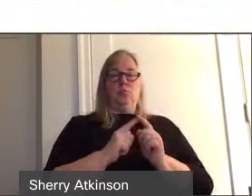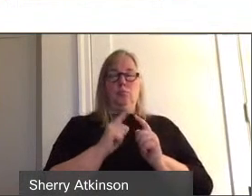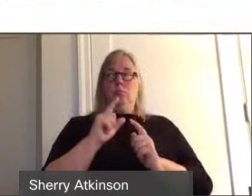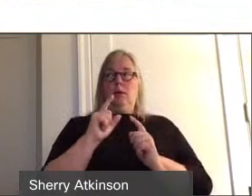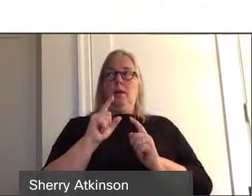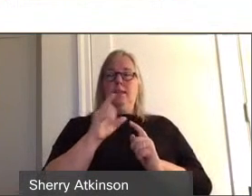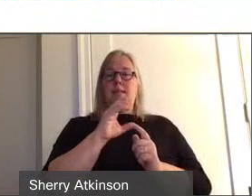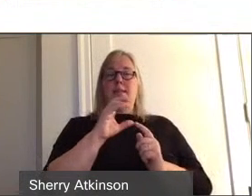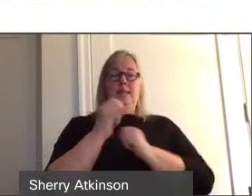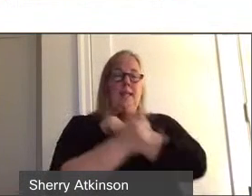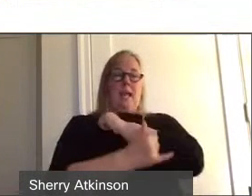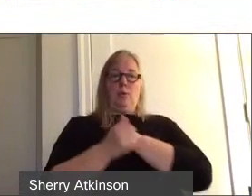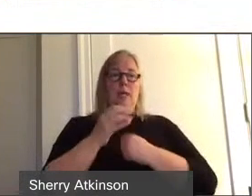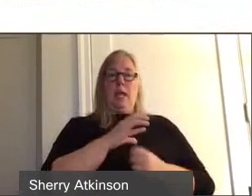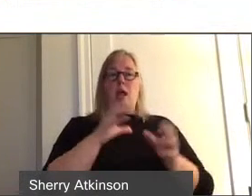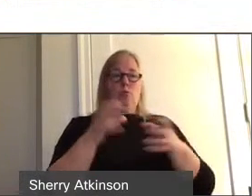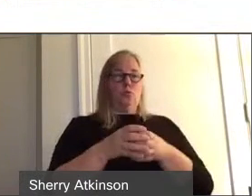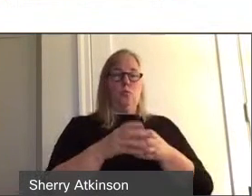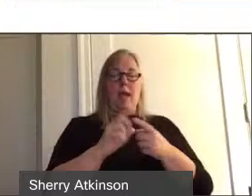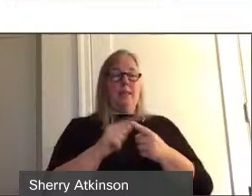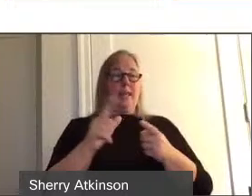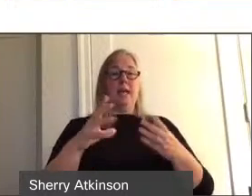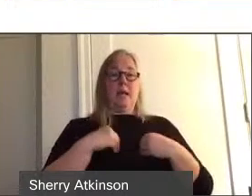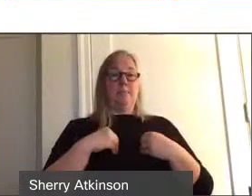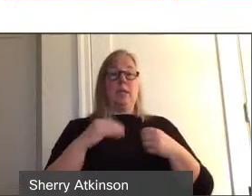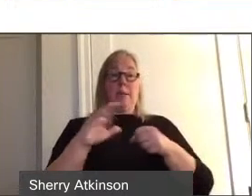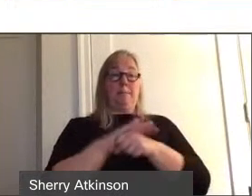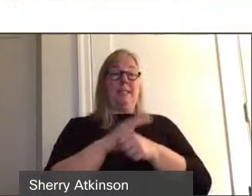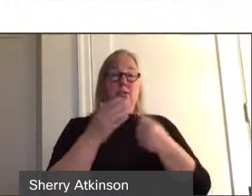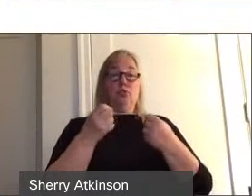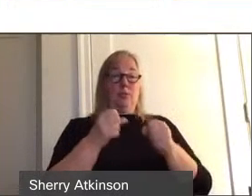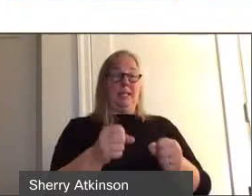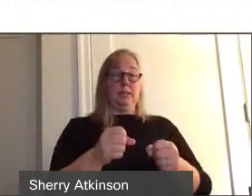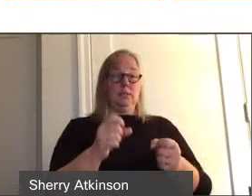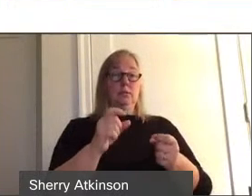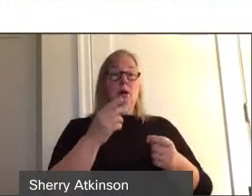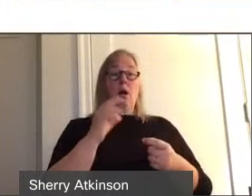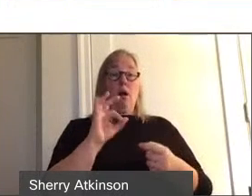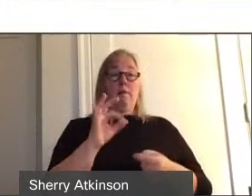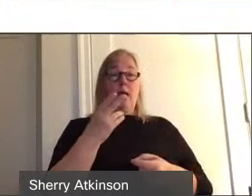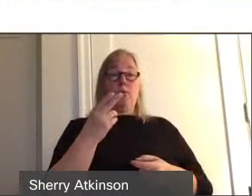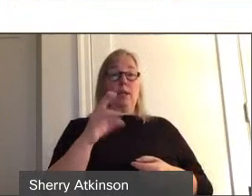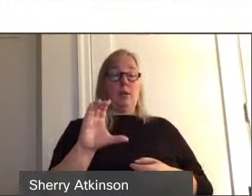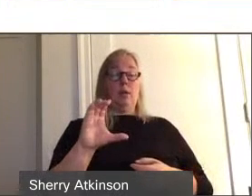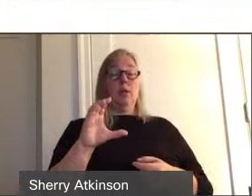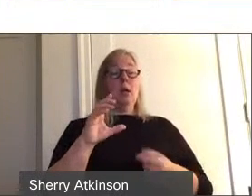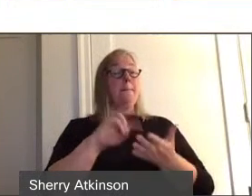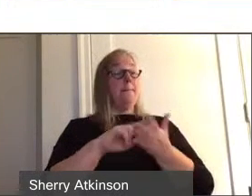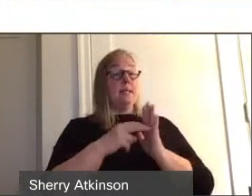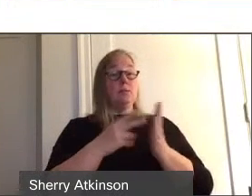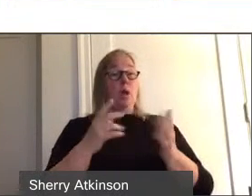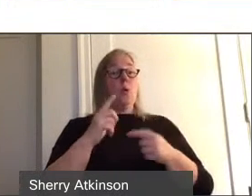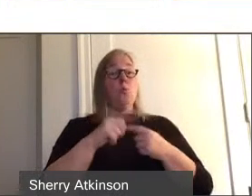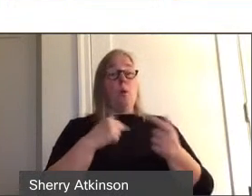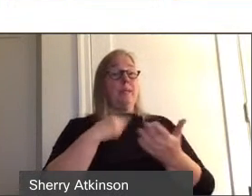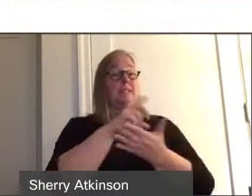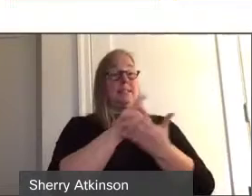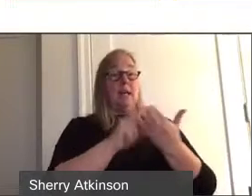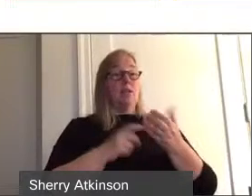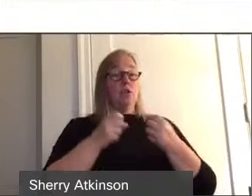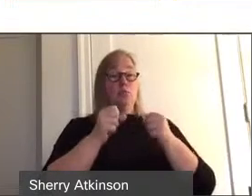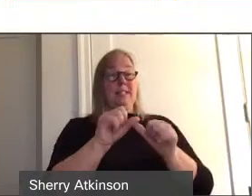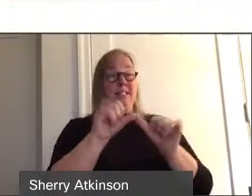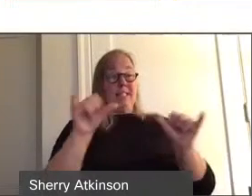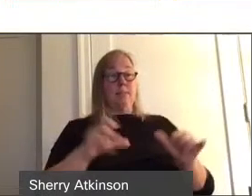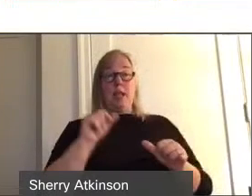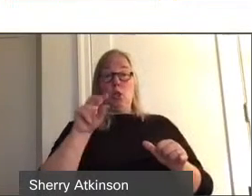streets program in Howard County. So that really means when we're designing our street system and looking at projects,